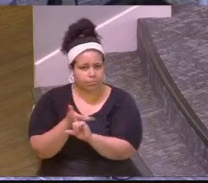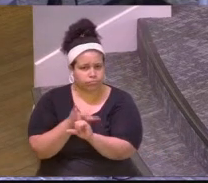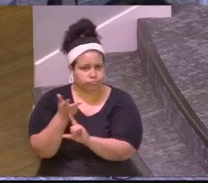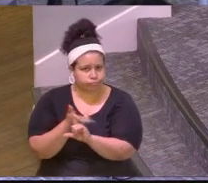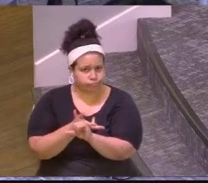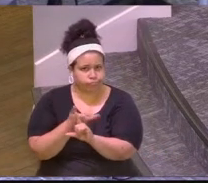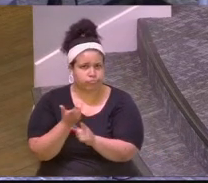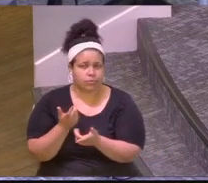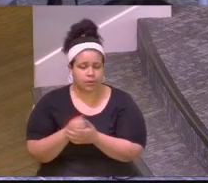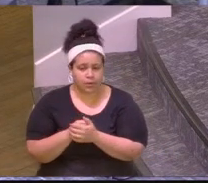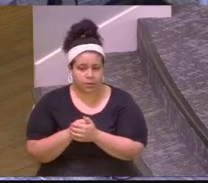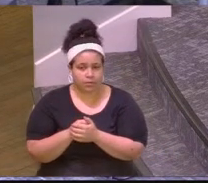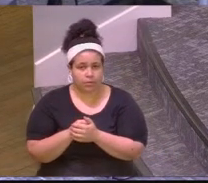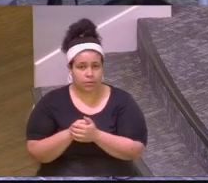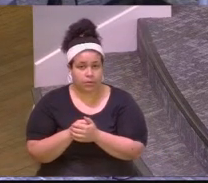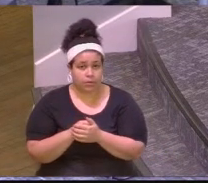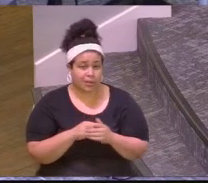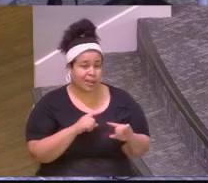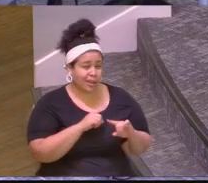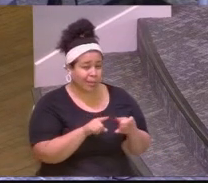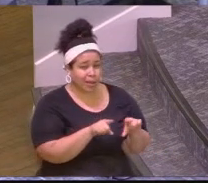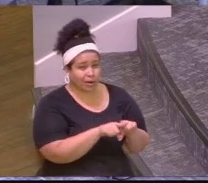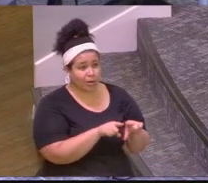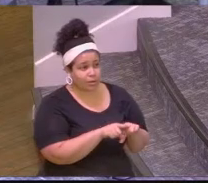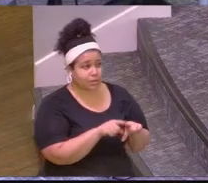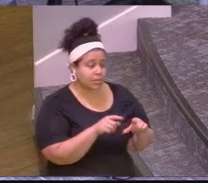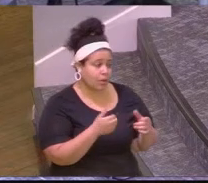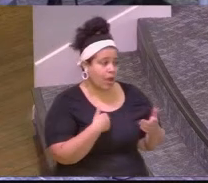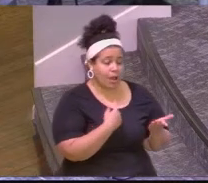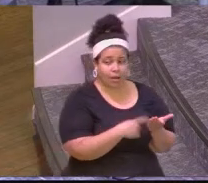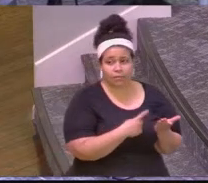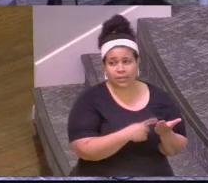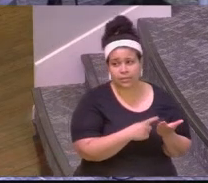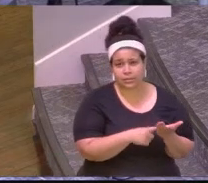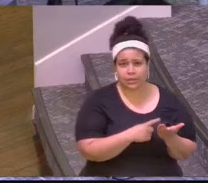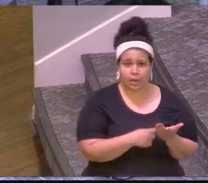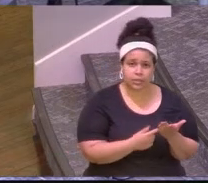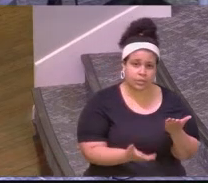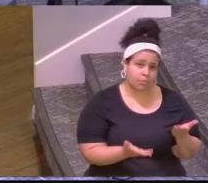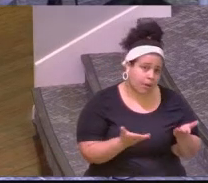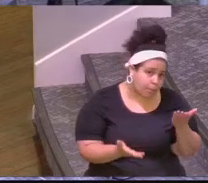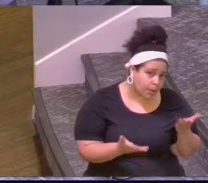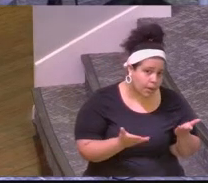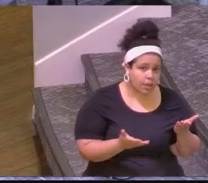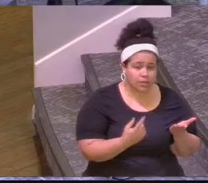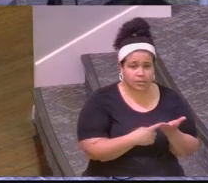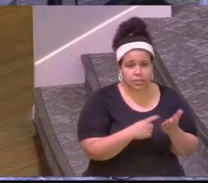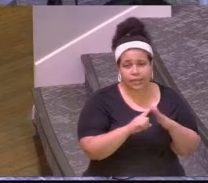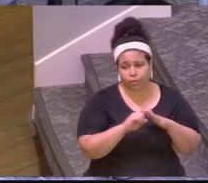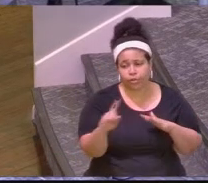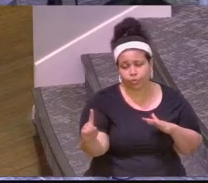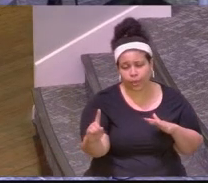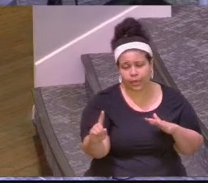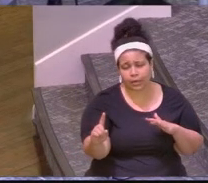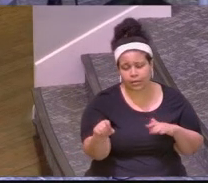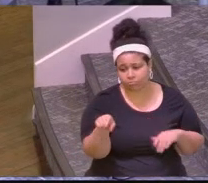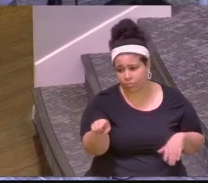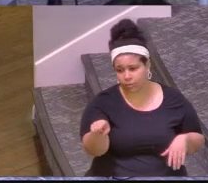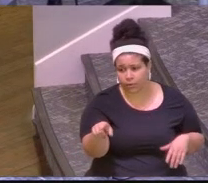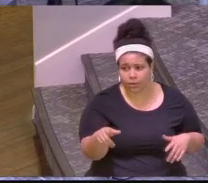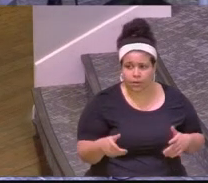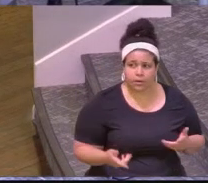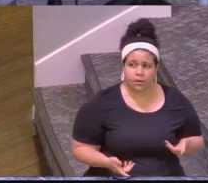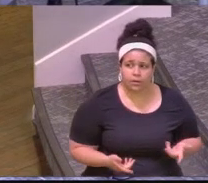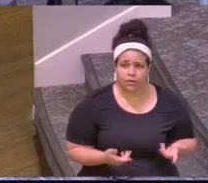And then the other thing I want us to have a discussion on, and perhaps this is something that we can talk about at our retreat, is